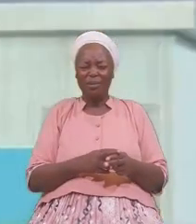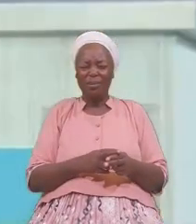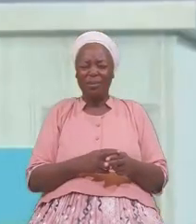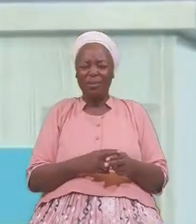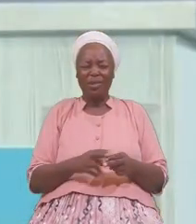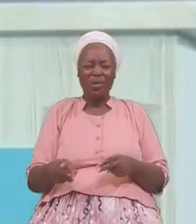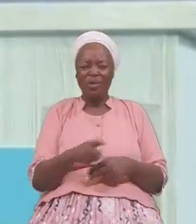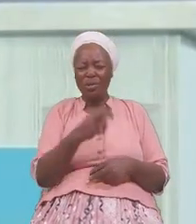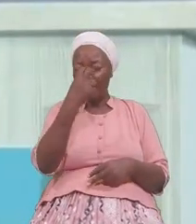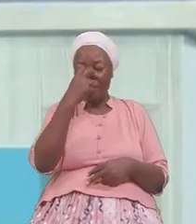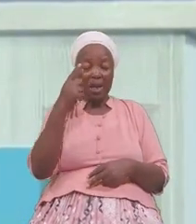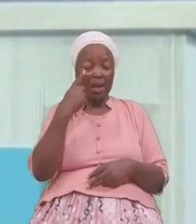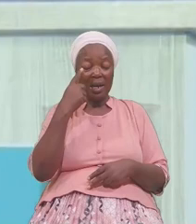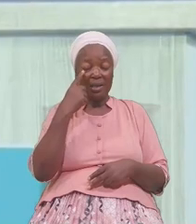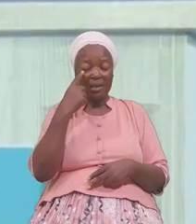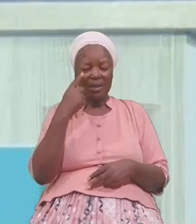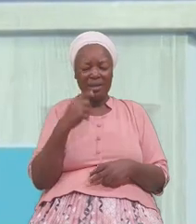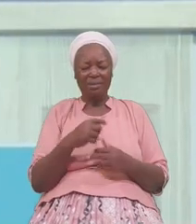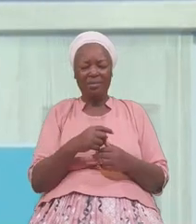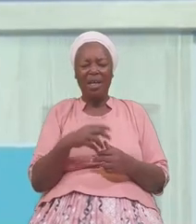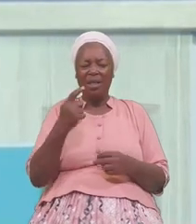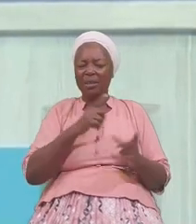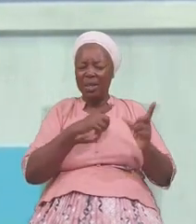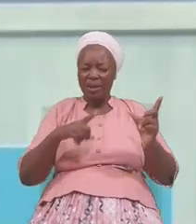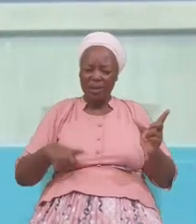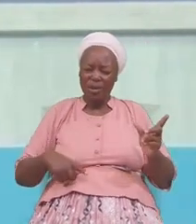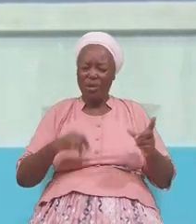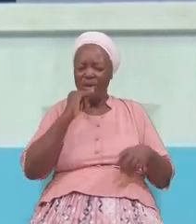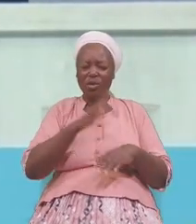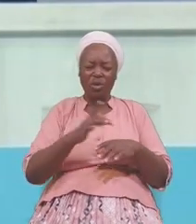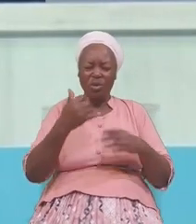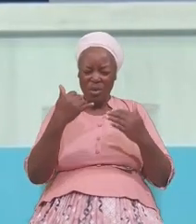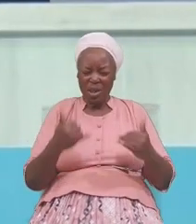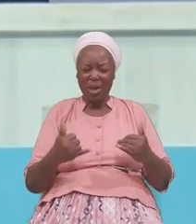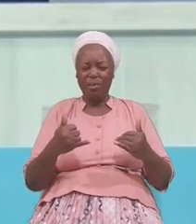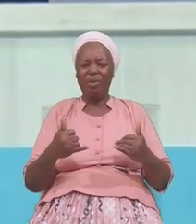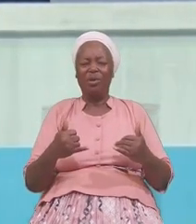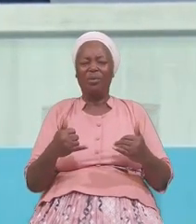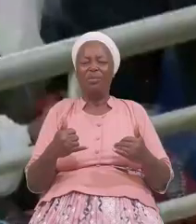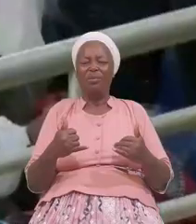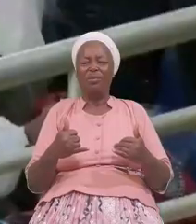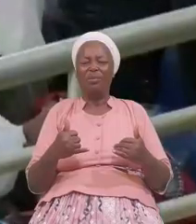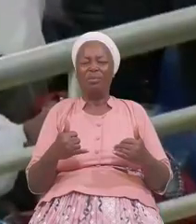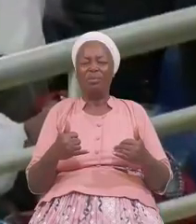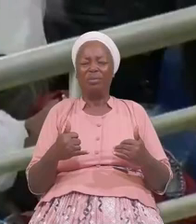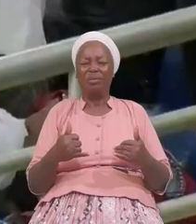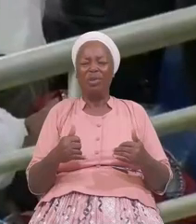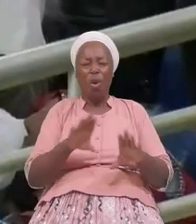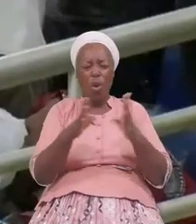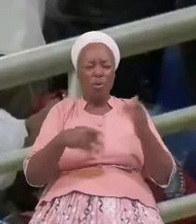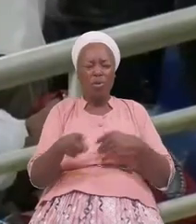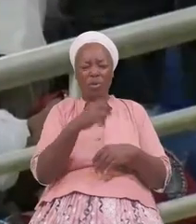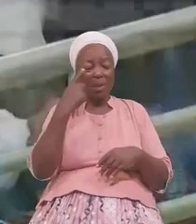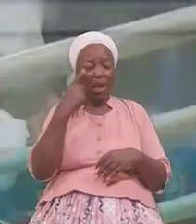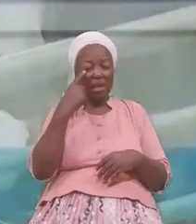Those blind eyes, the Lord is touching your blind eyes now. Open those